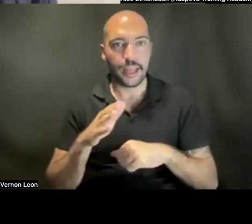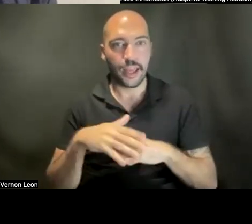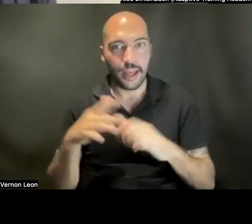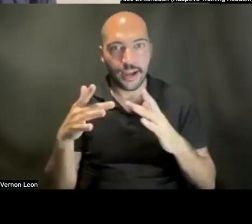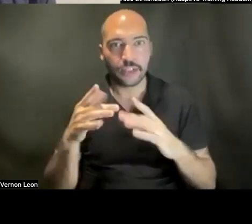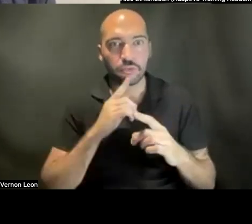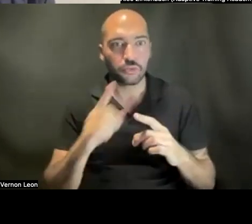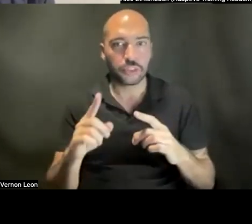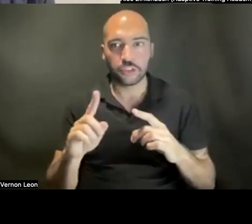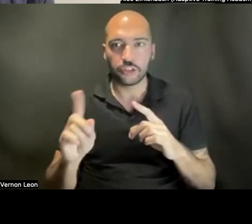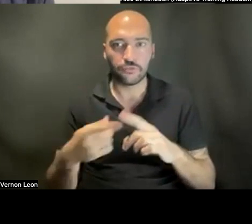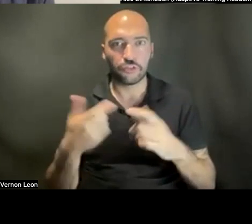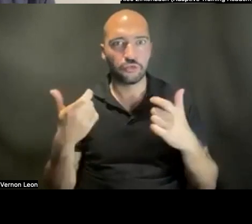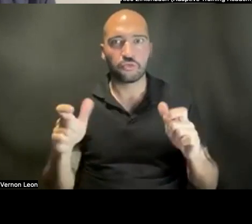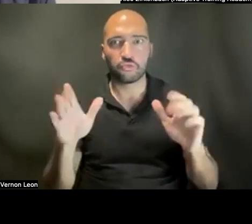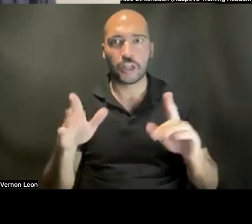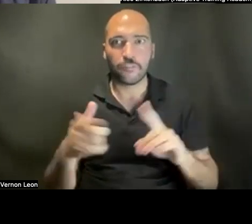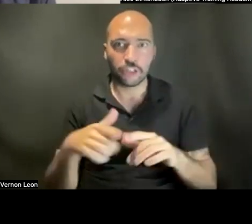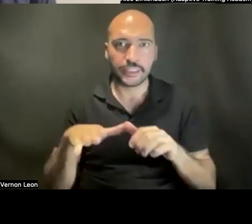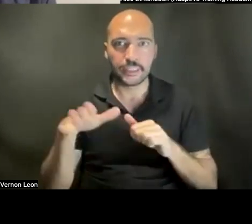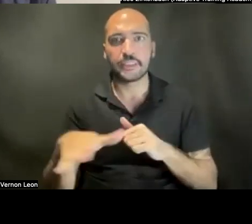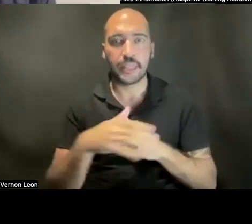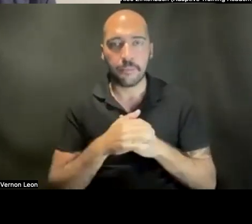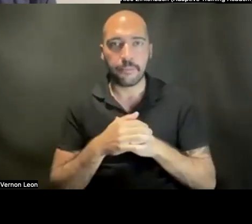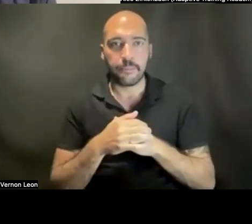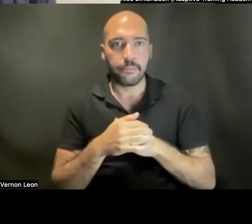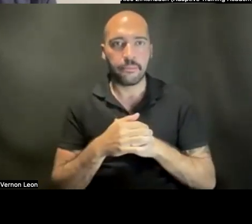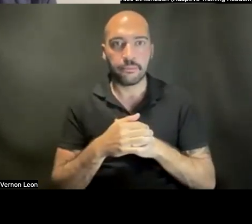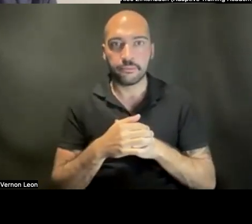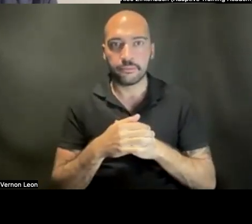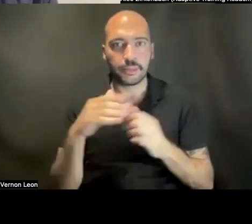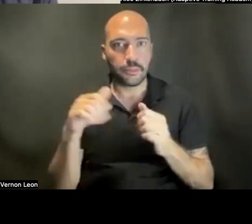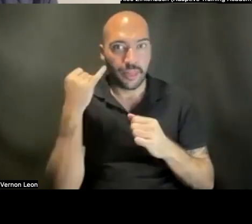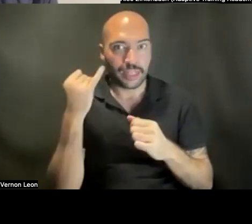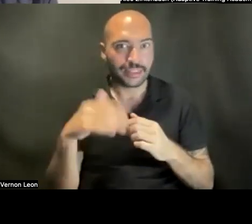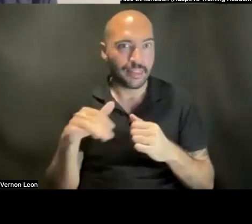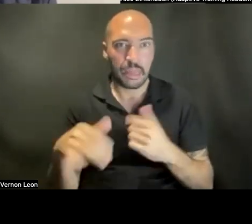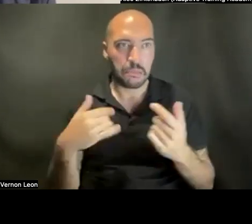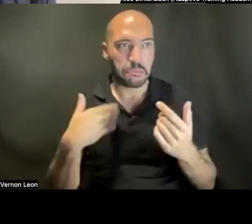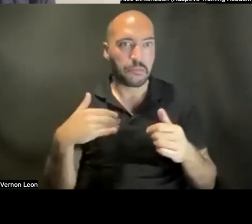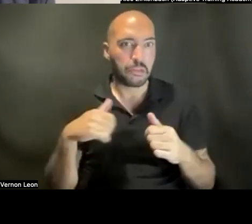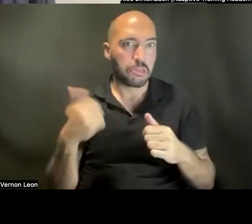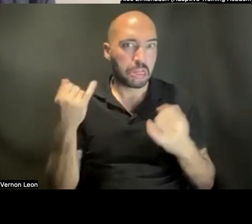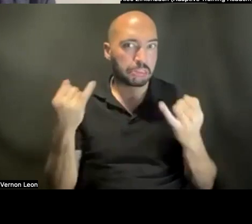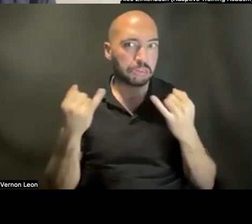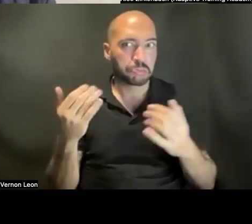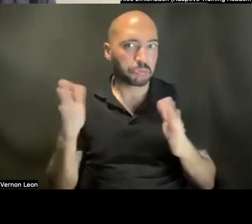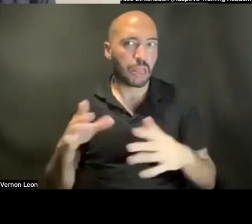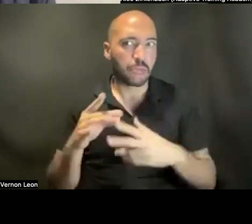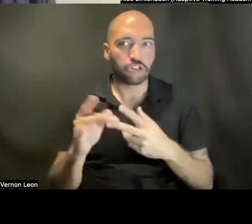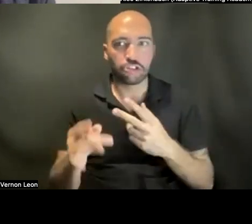really great first step to go. What are some other ideas on that? Because I bet there are probably some other great